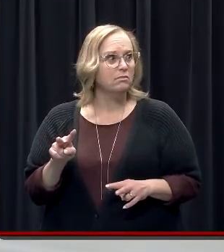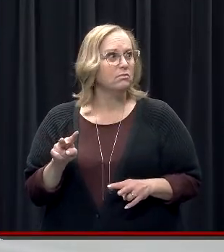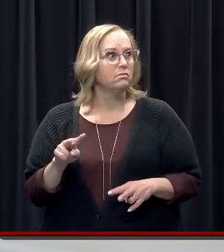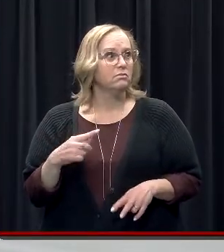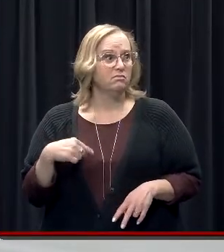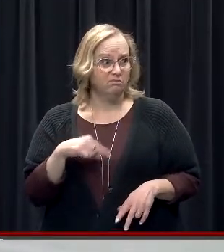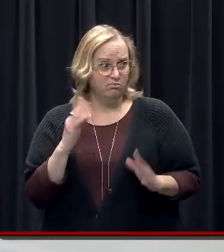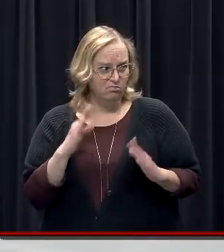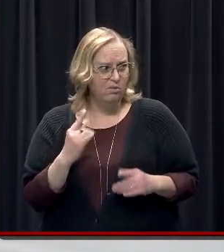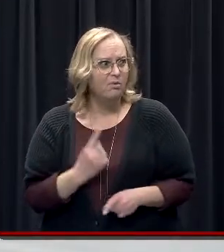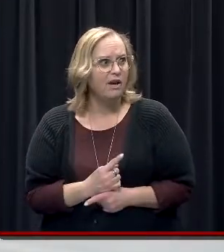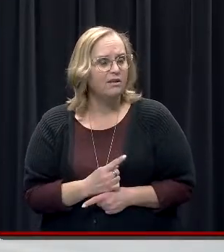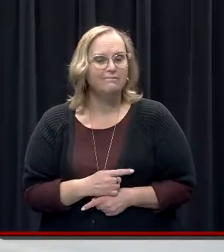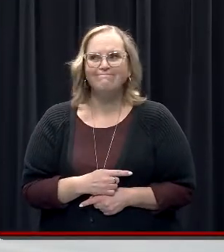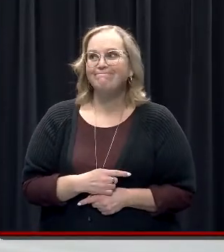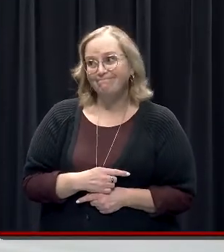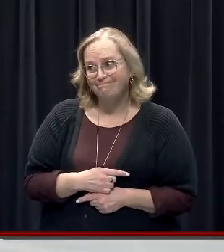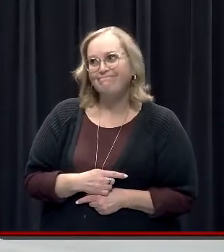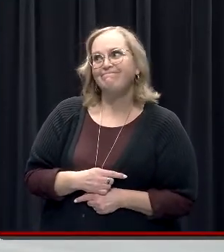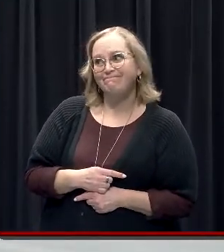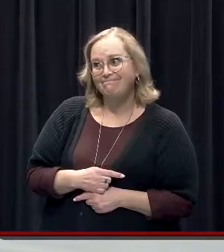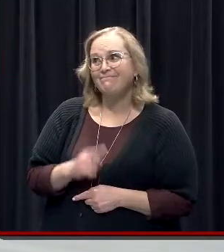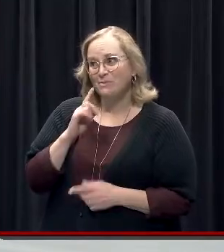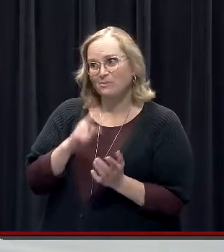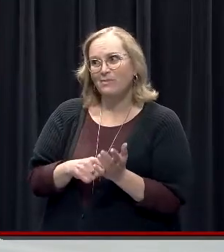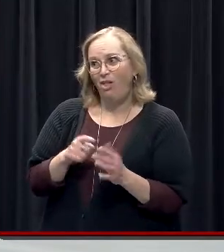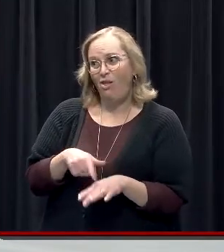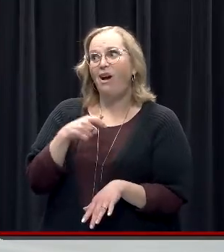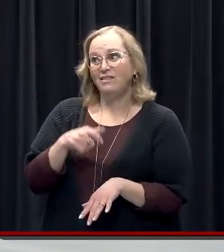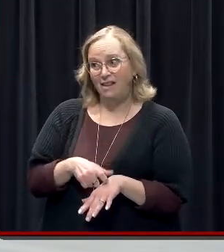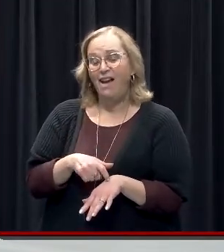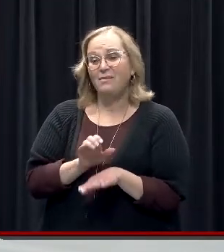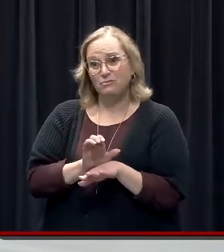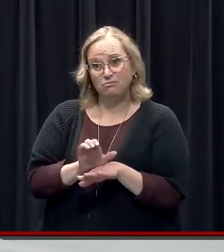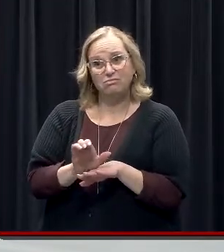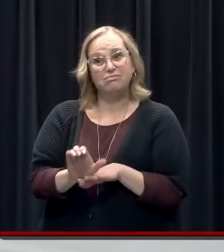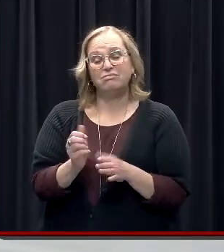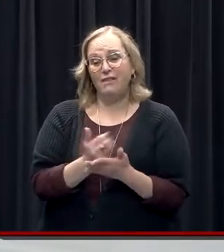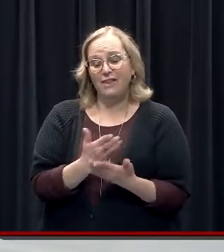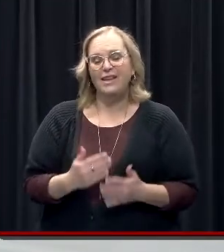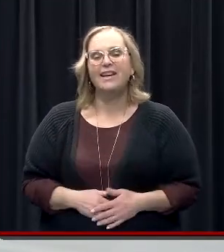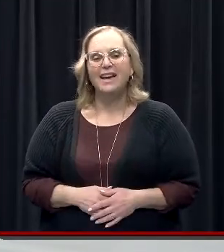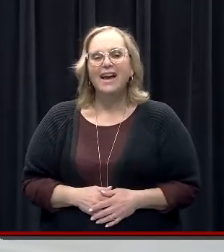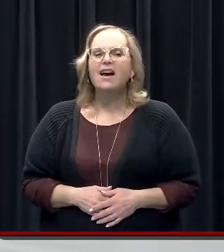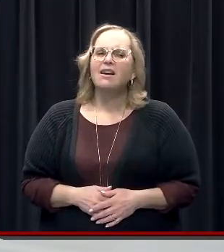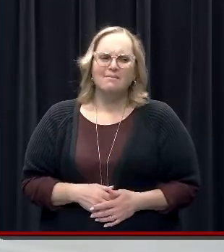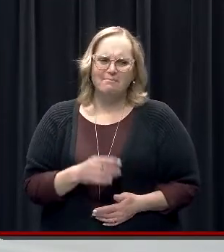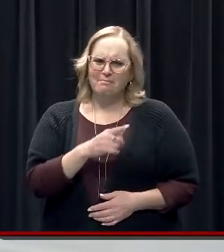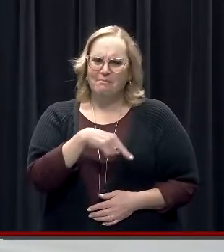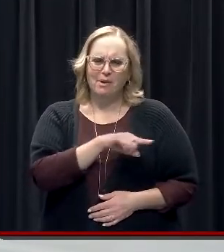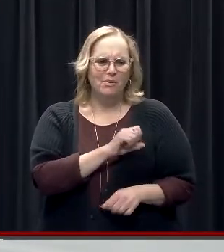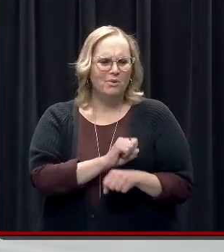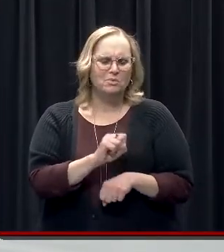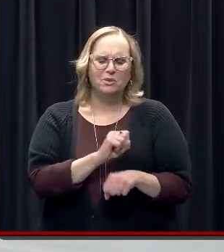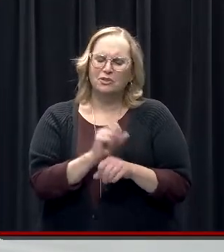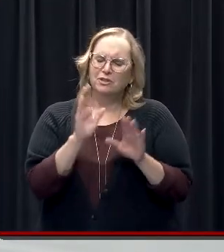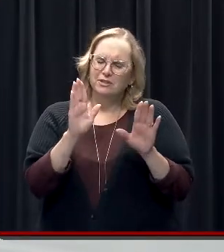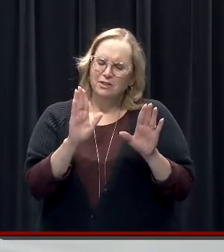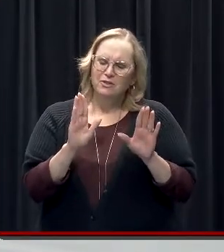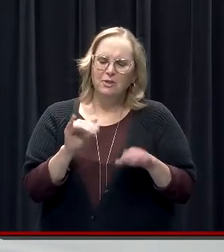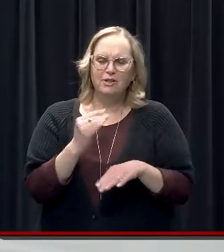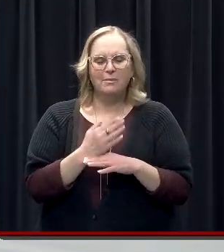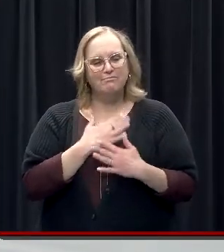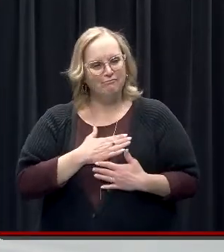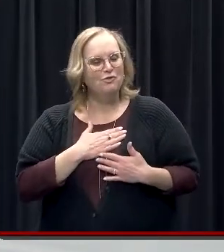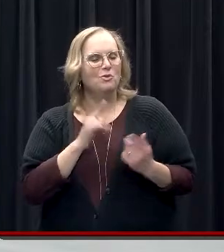And he's like, yeah, it's going to take a long time to get all the snow, but they've just done such a great job, and I enjoyed meeting